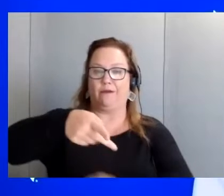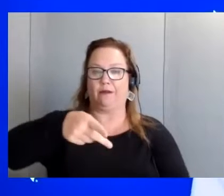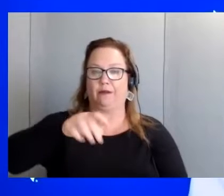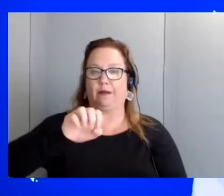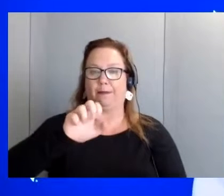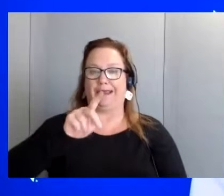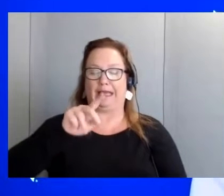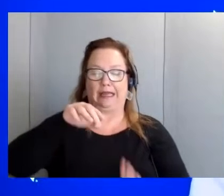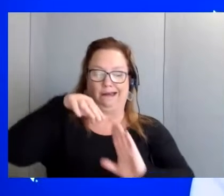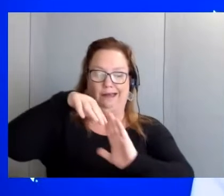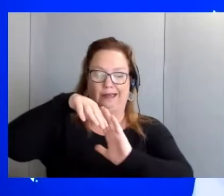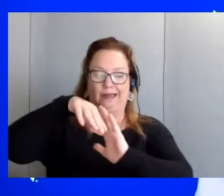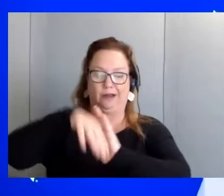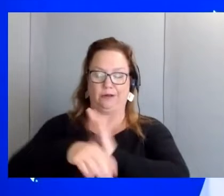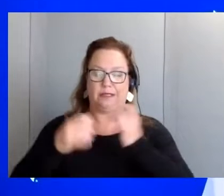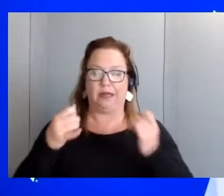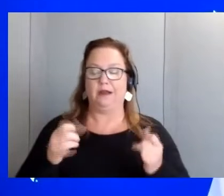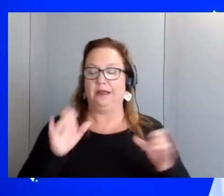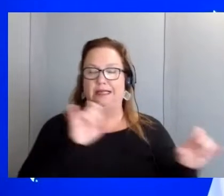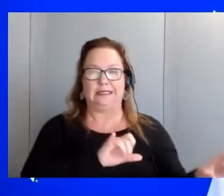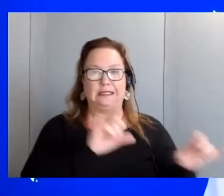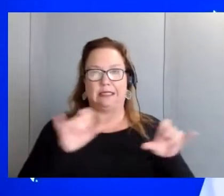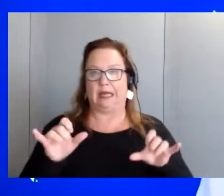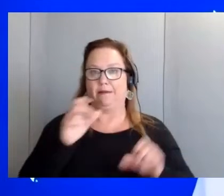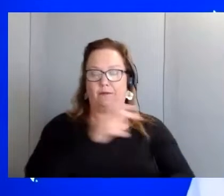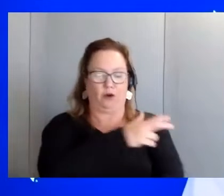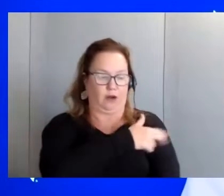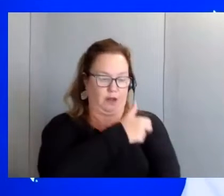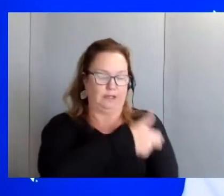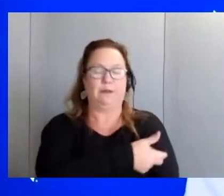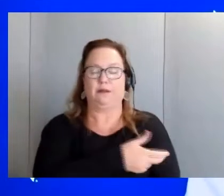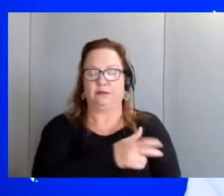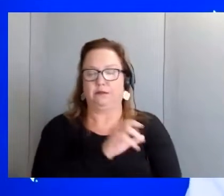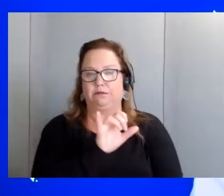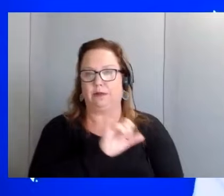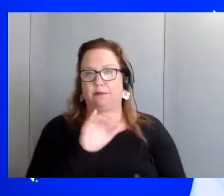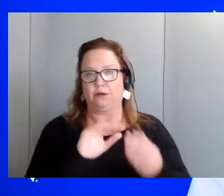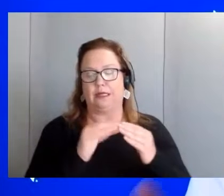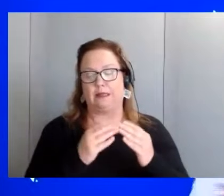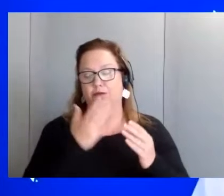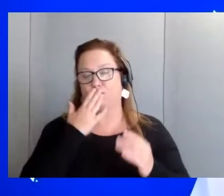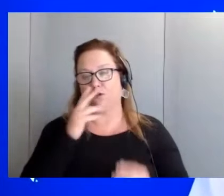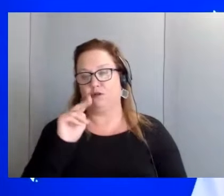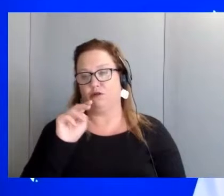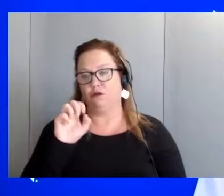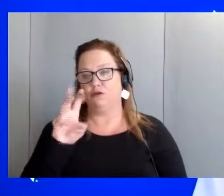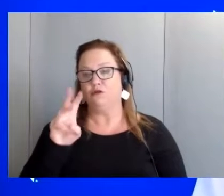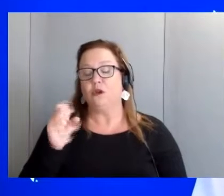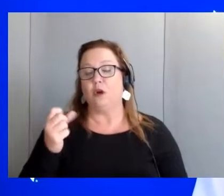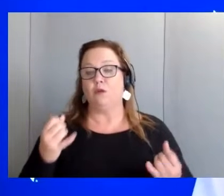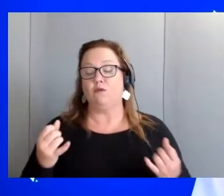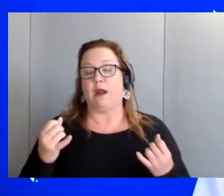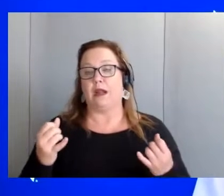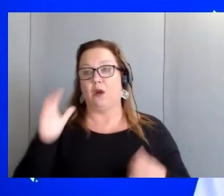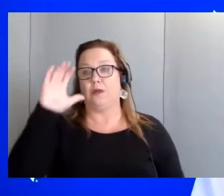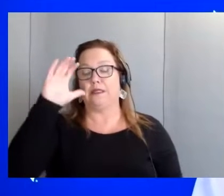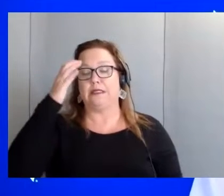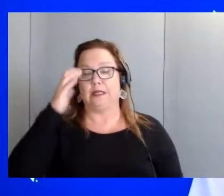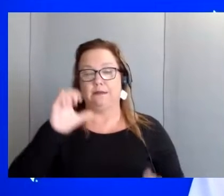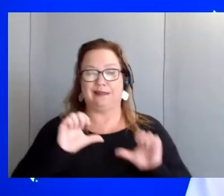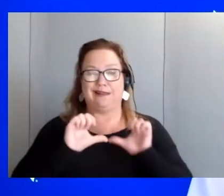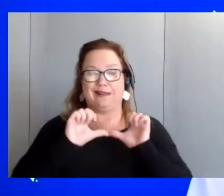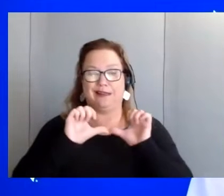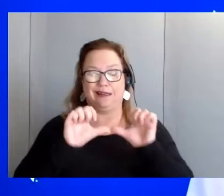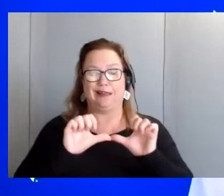decreasing trend. Same thing for hospitalizations as well. And overall, I think that's great news. Right now, it looks like the continued most